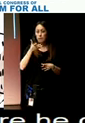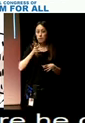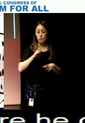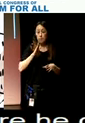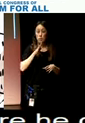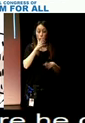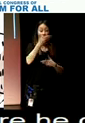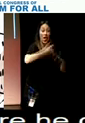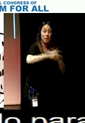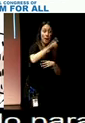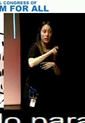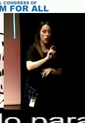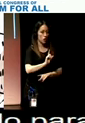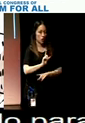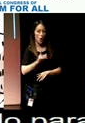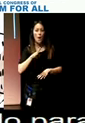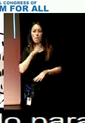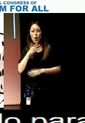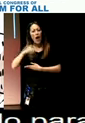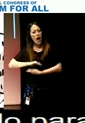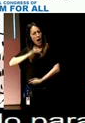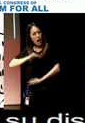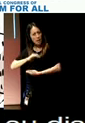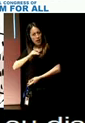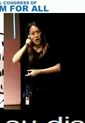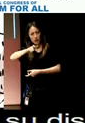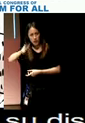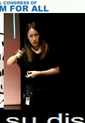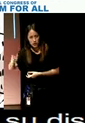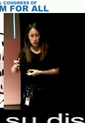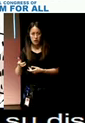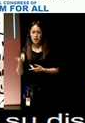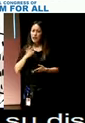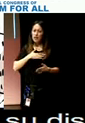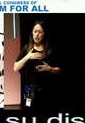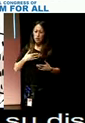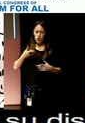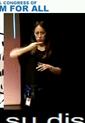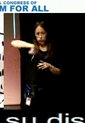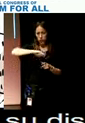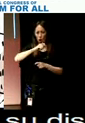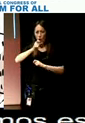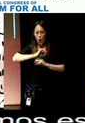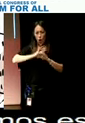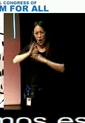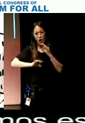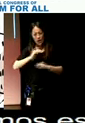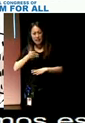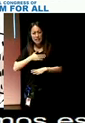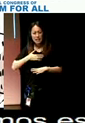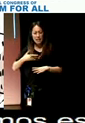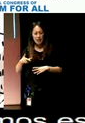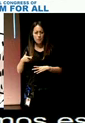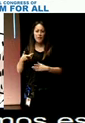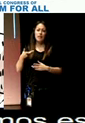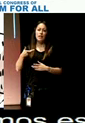people. That's the point, or that's the initiative that I founded